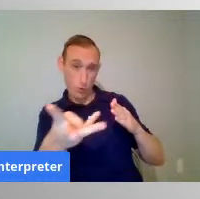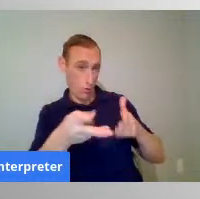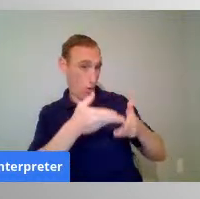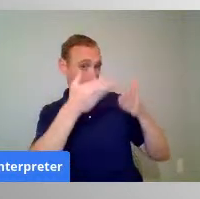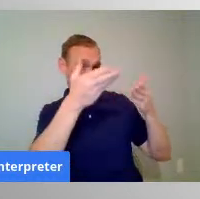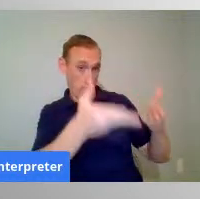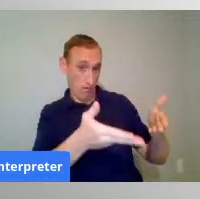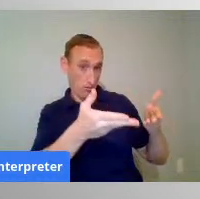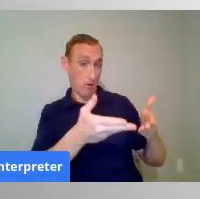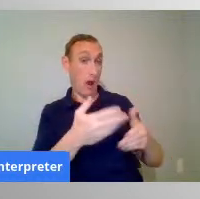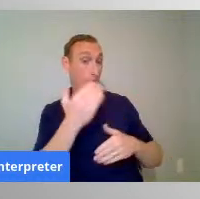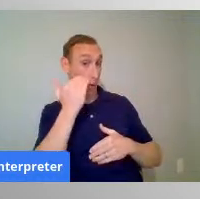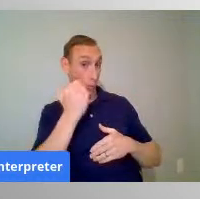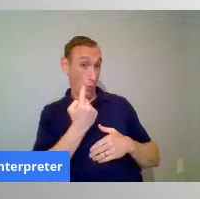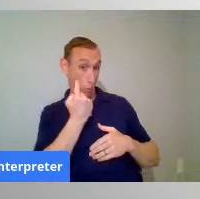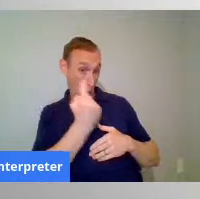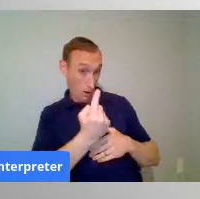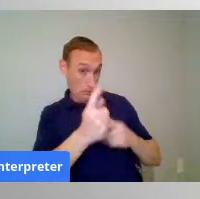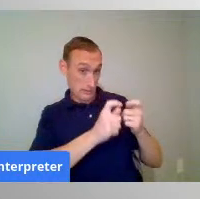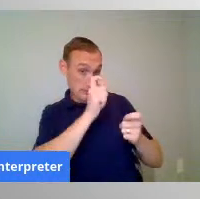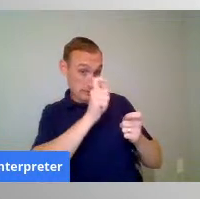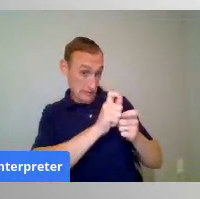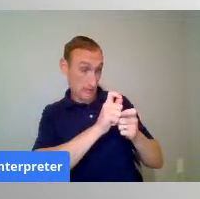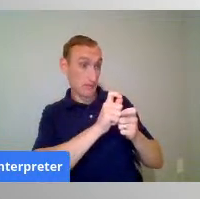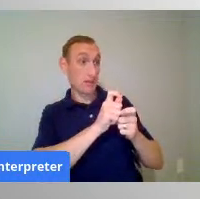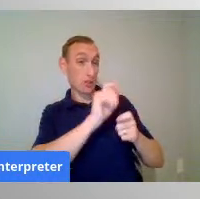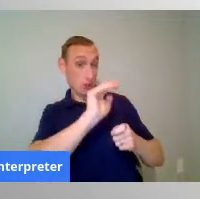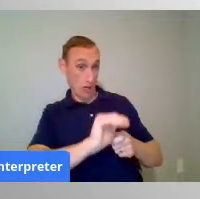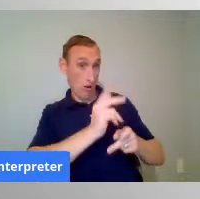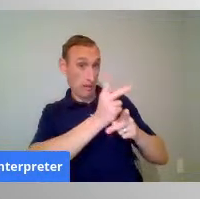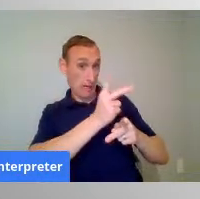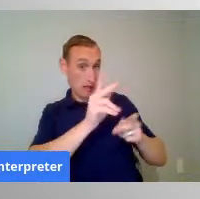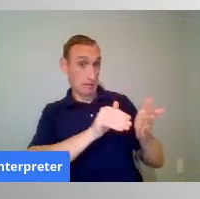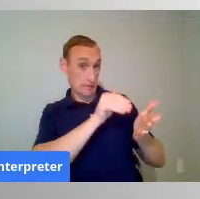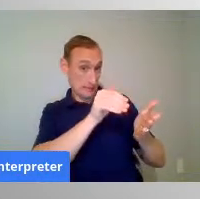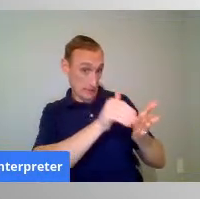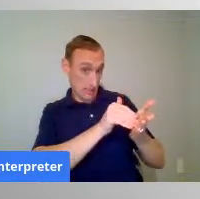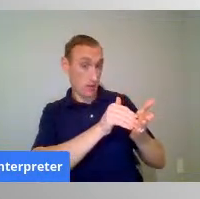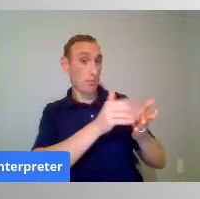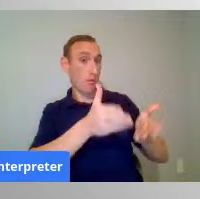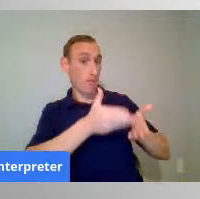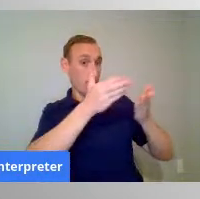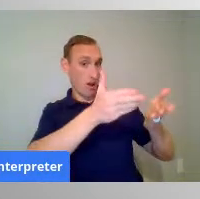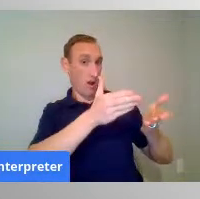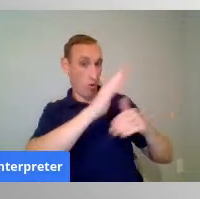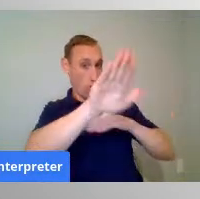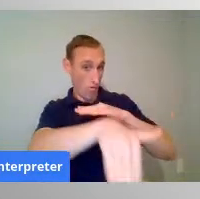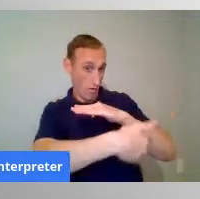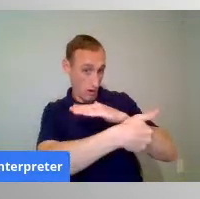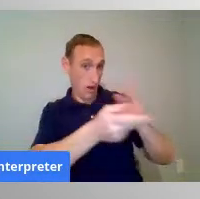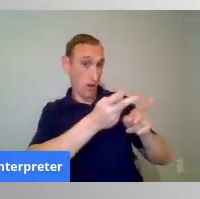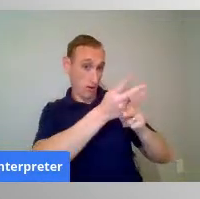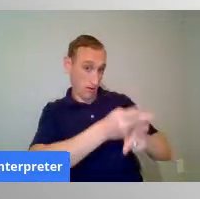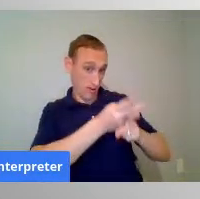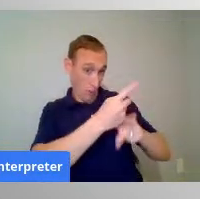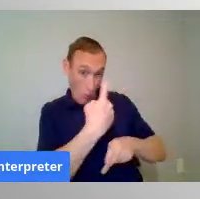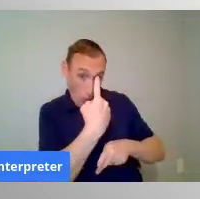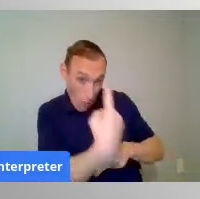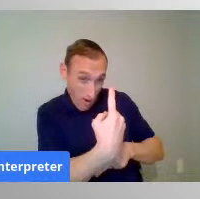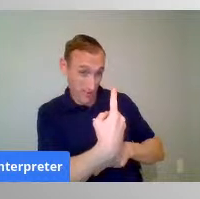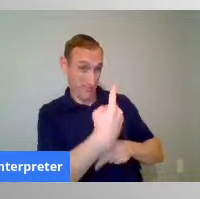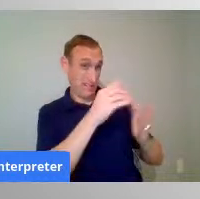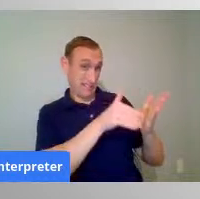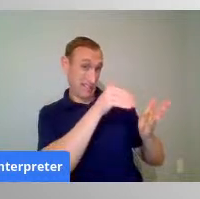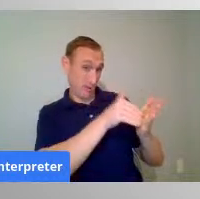only know of one specific childcare center in town, for example, that provides care overnight. So there, that's a